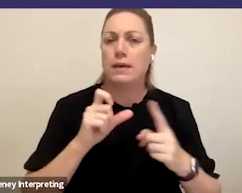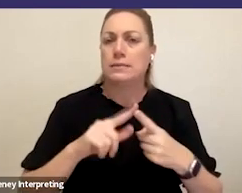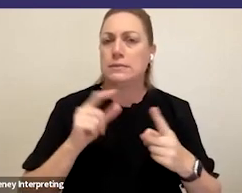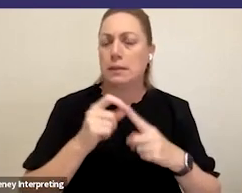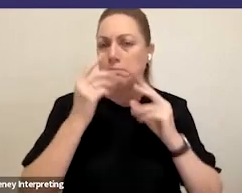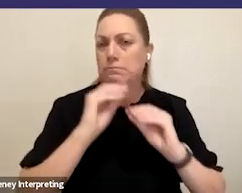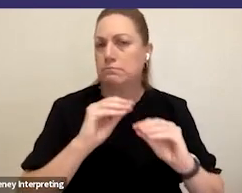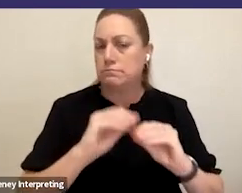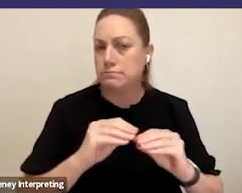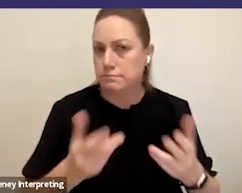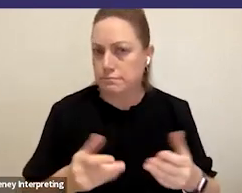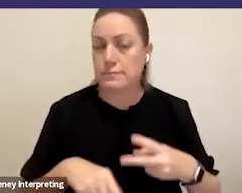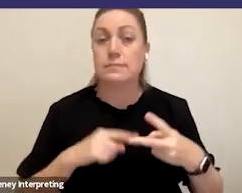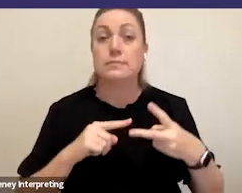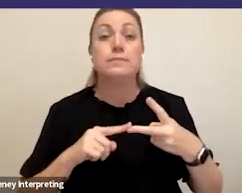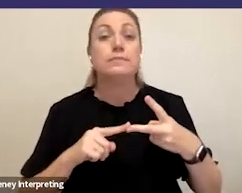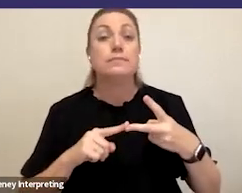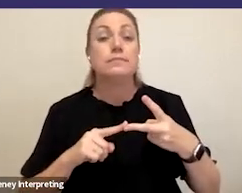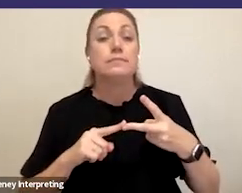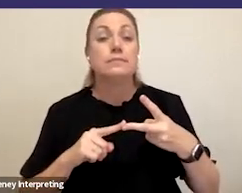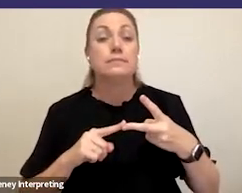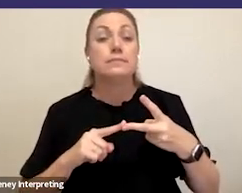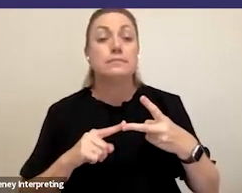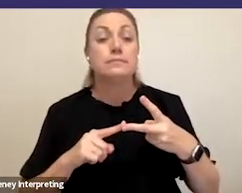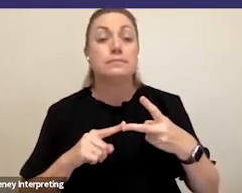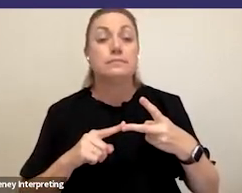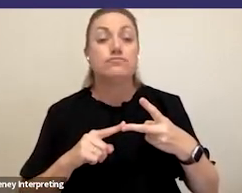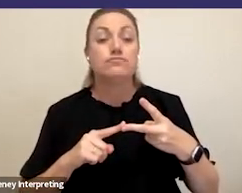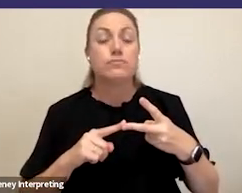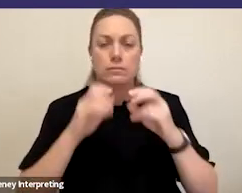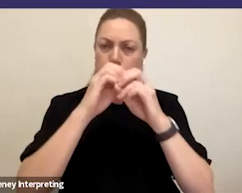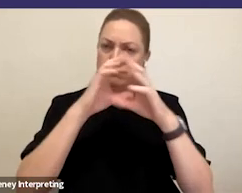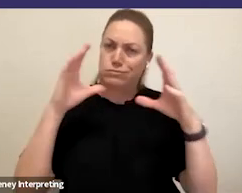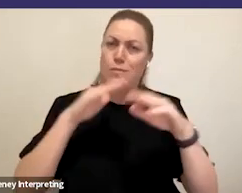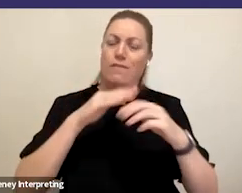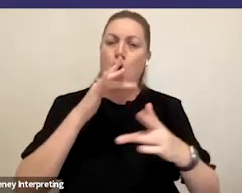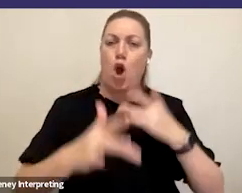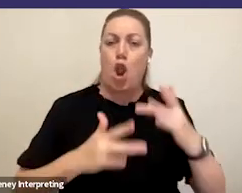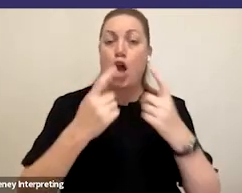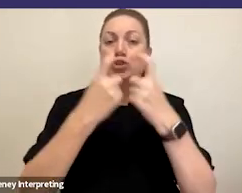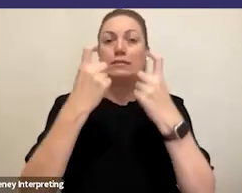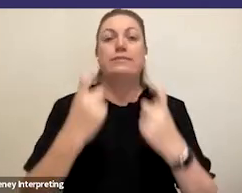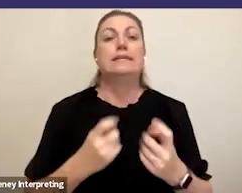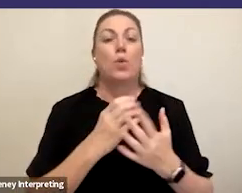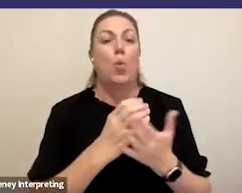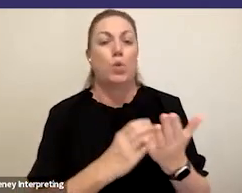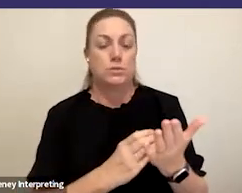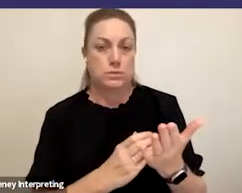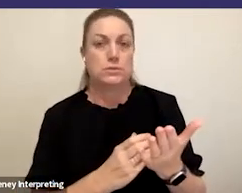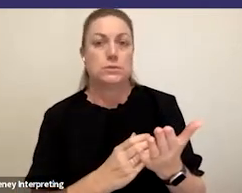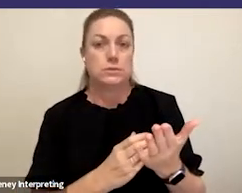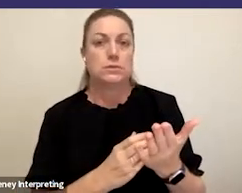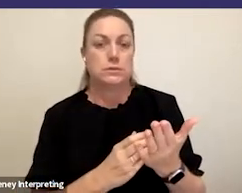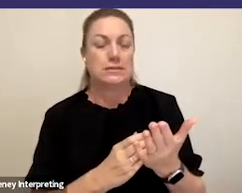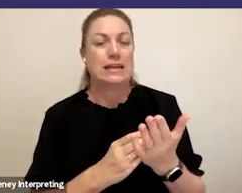education. The second being an overview of our PSEP online certificate course, especially